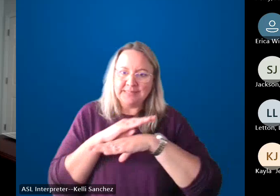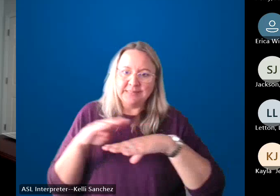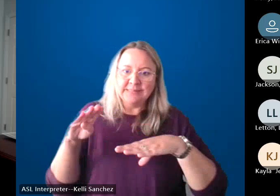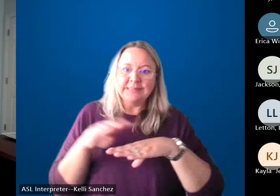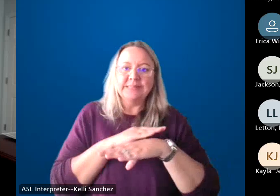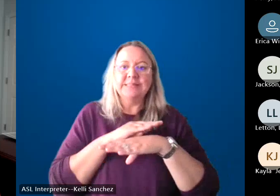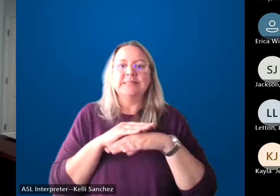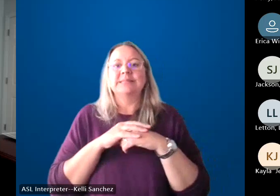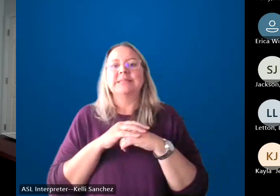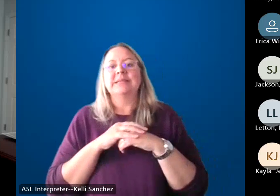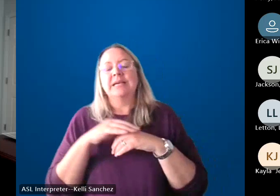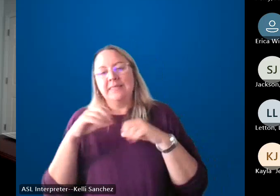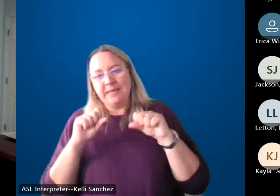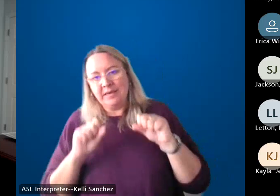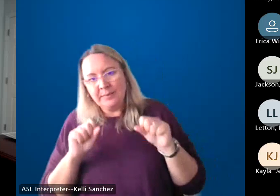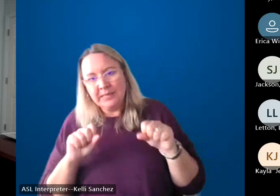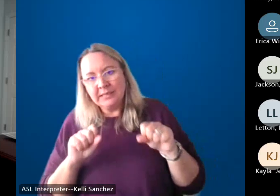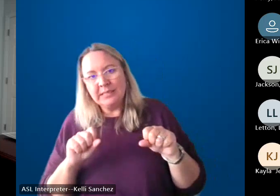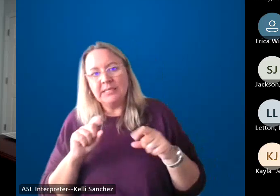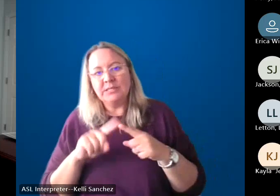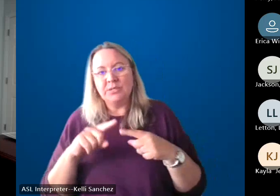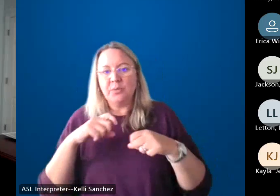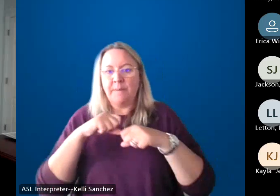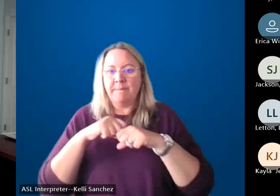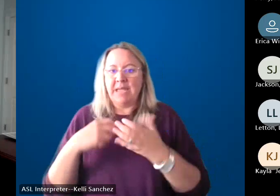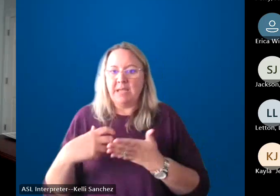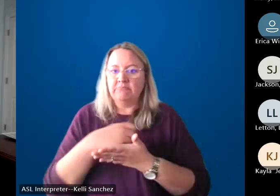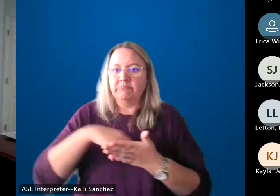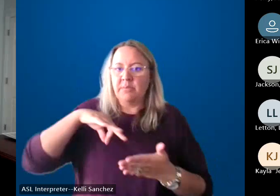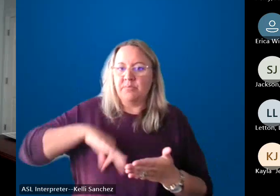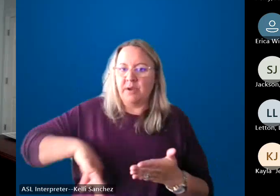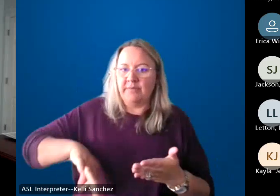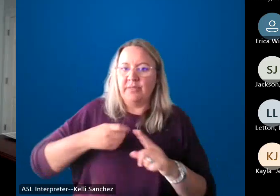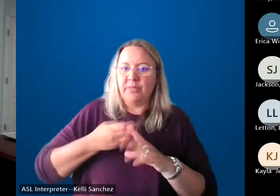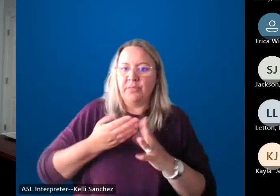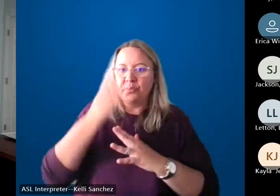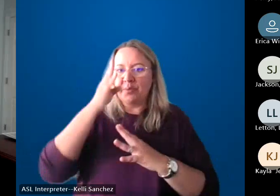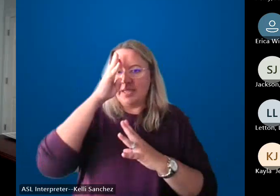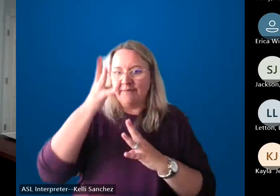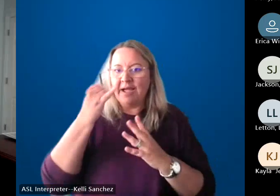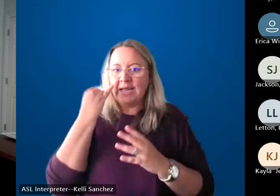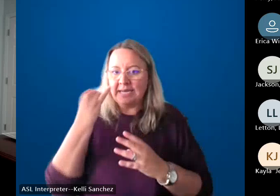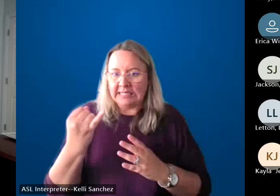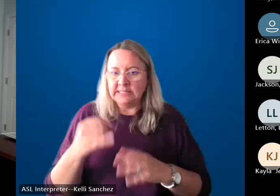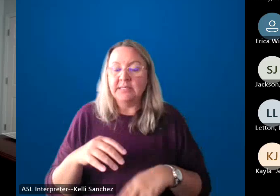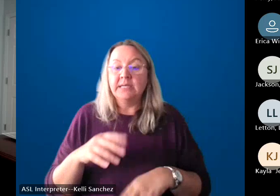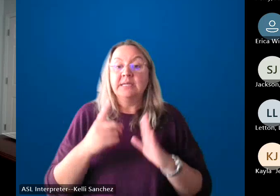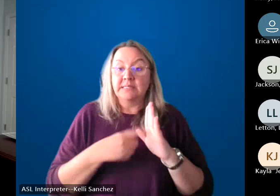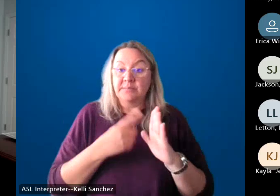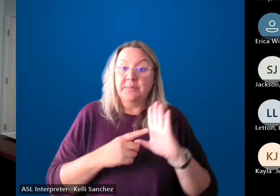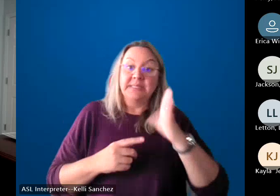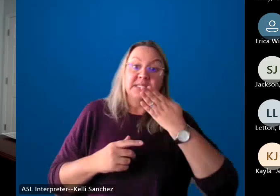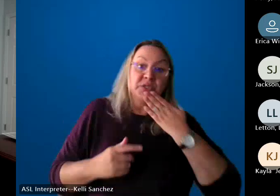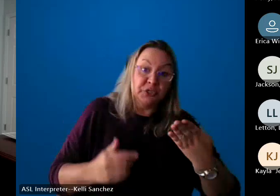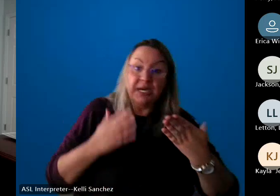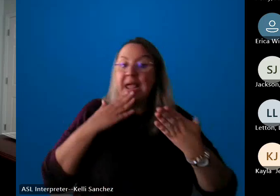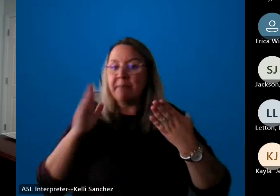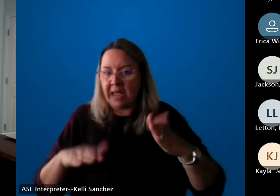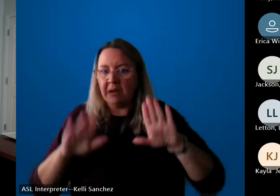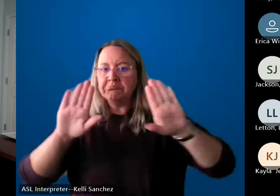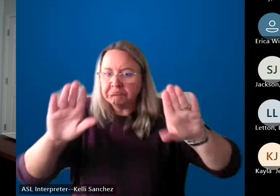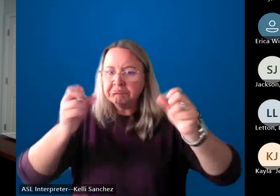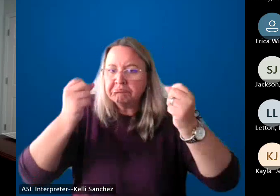and the ability to make profit through innovative ideas, and that comes with good and it comes with bad. I can get